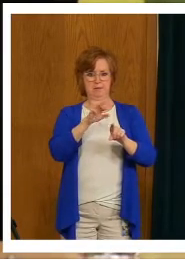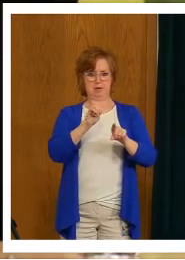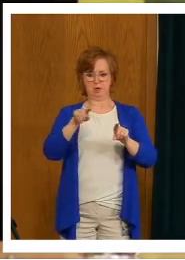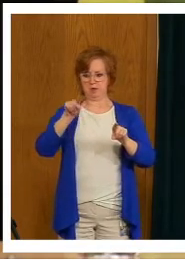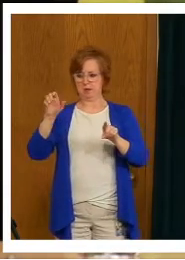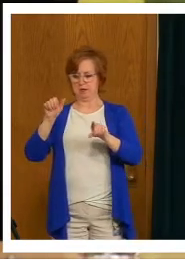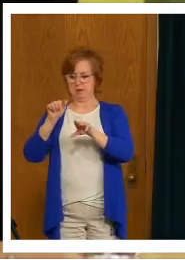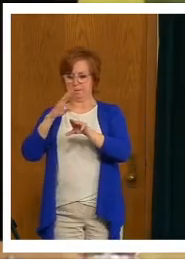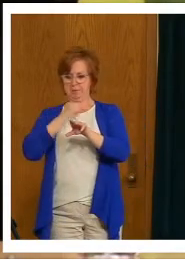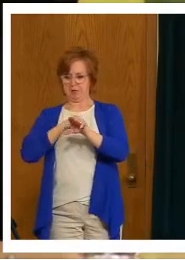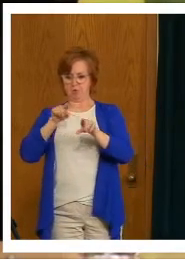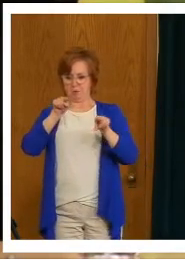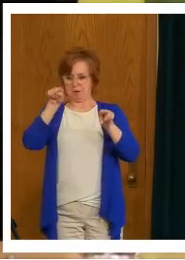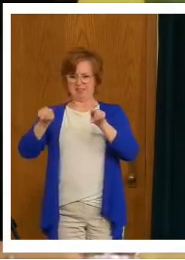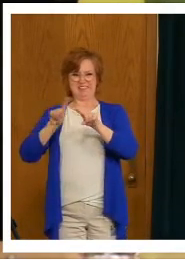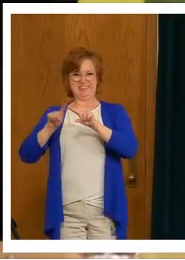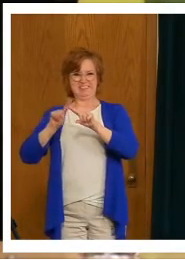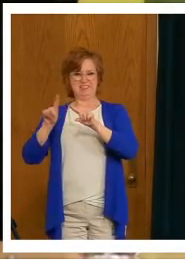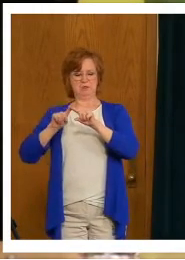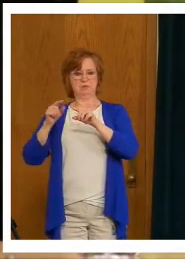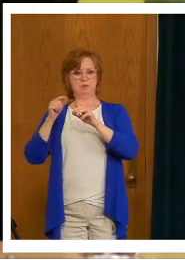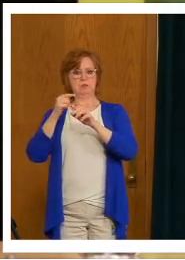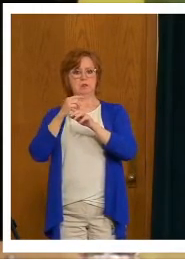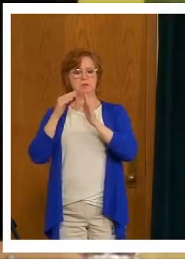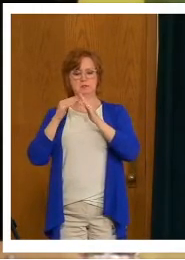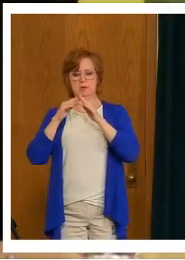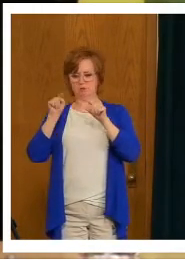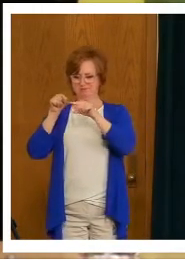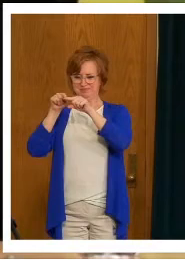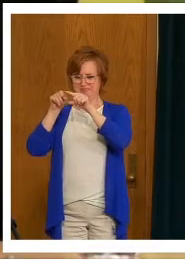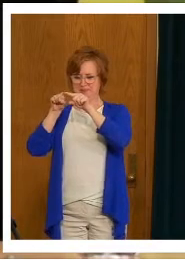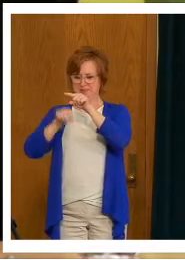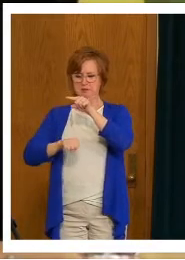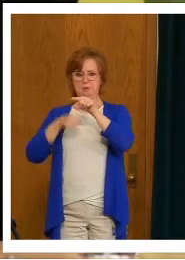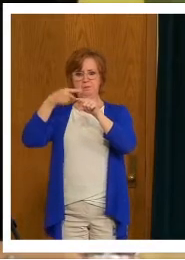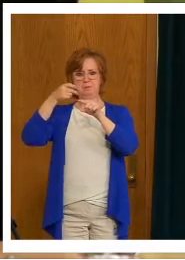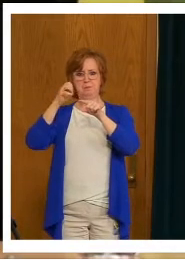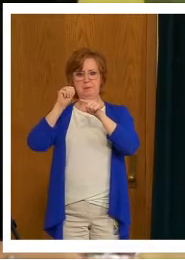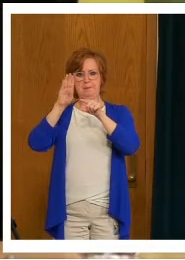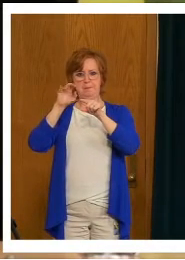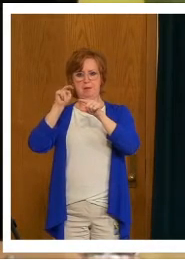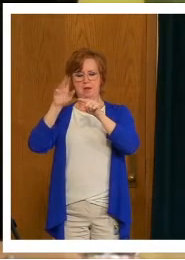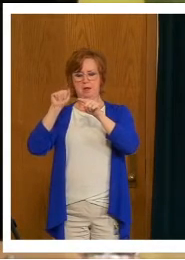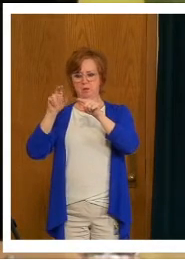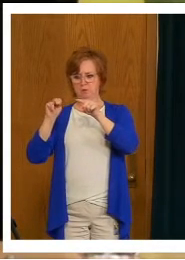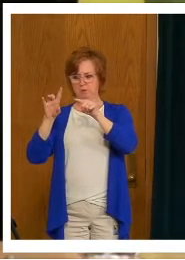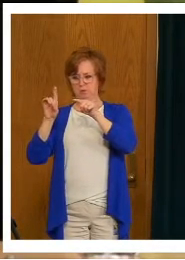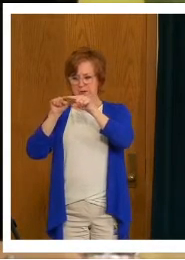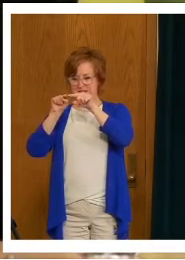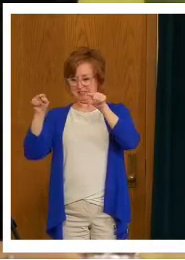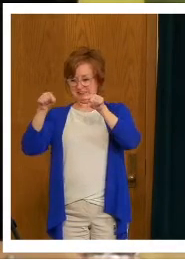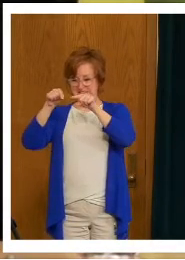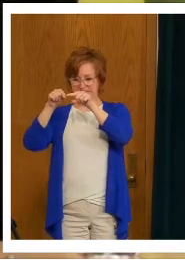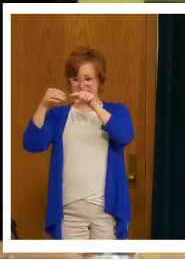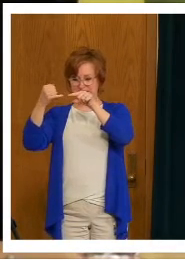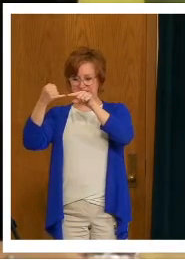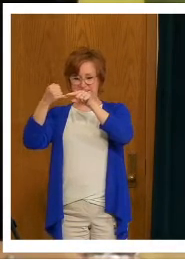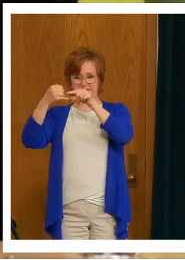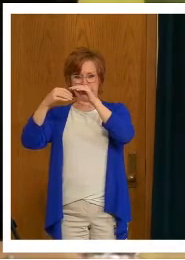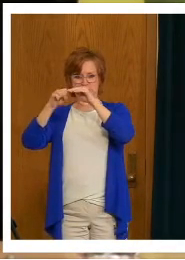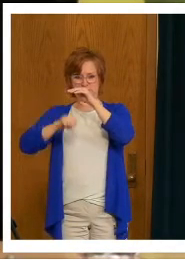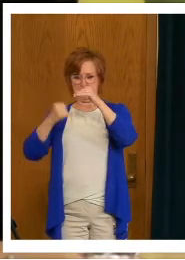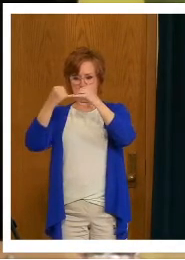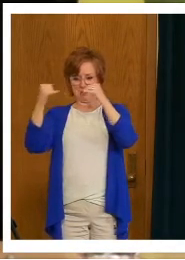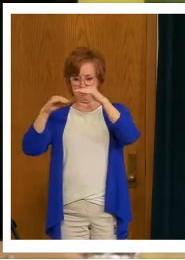similar program running south of the Pembina border as well. They, I don't